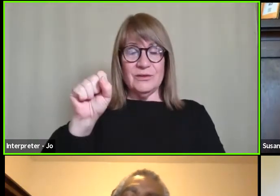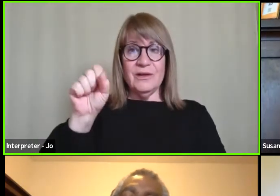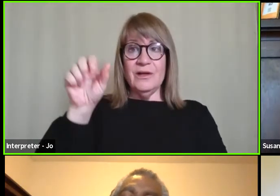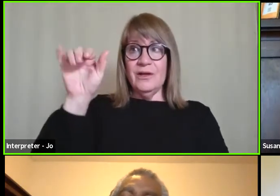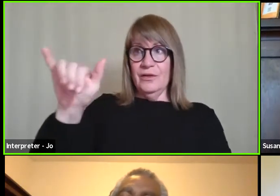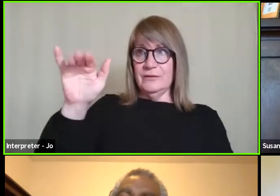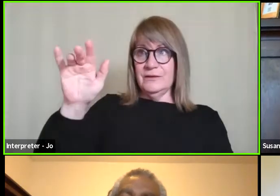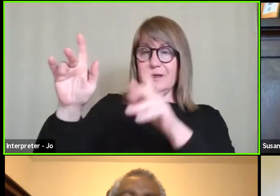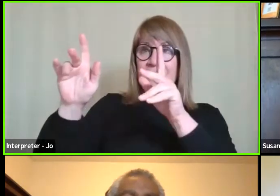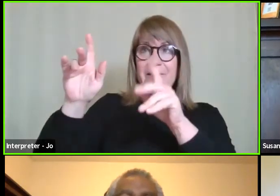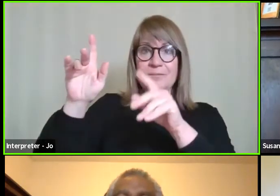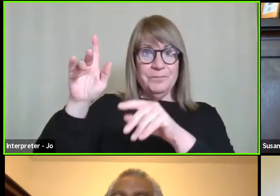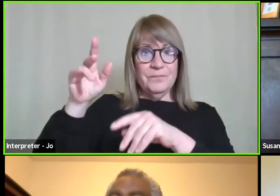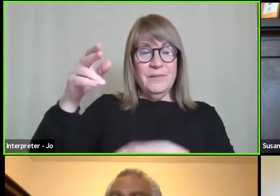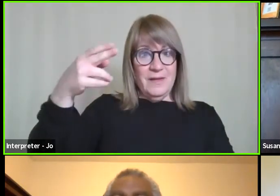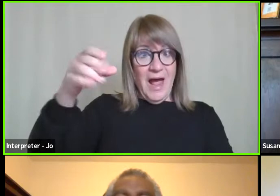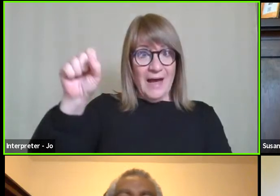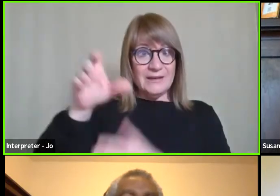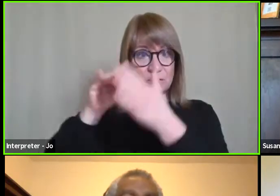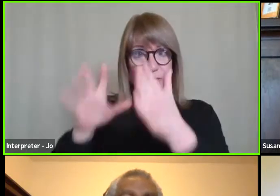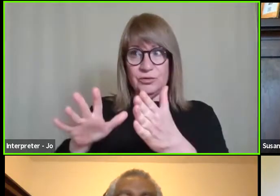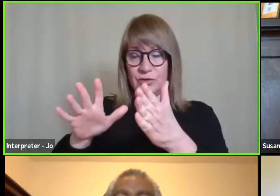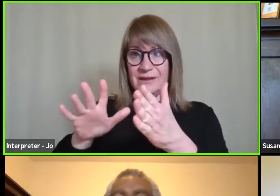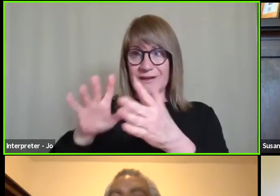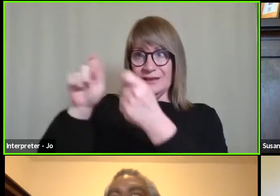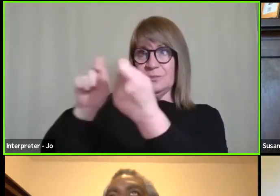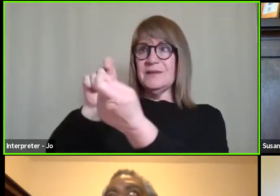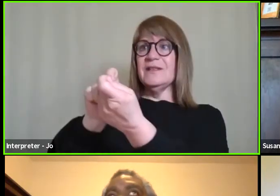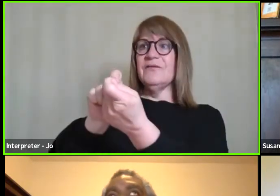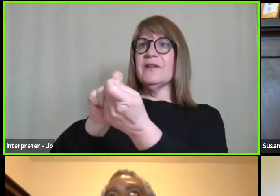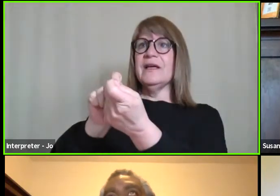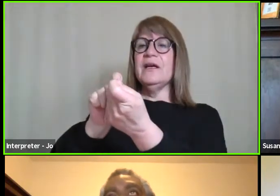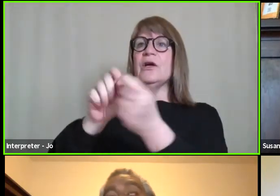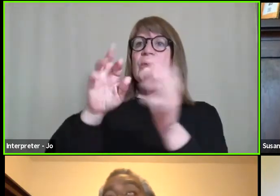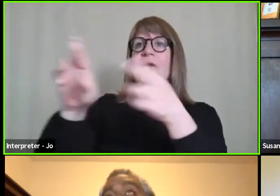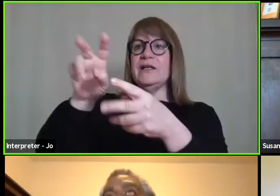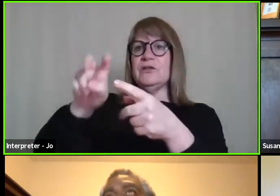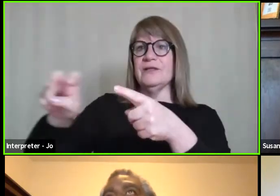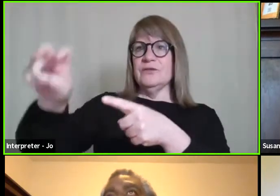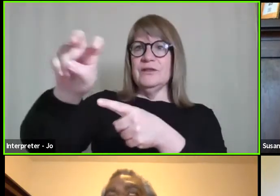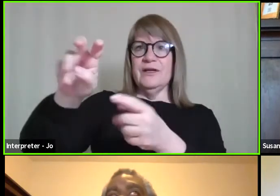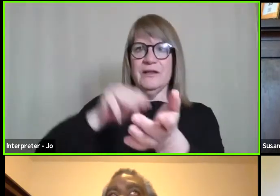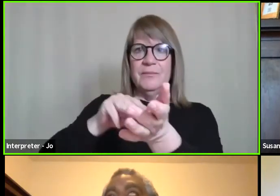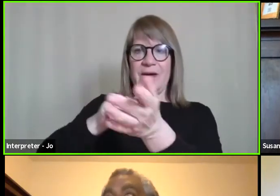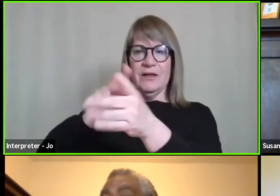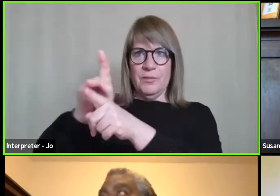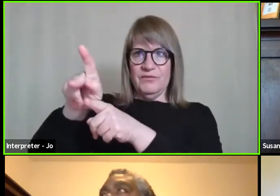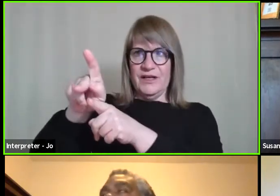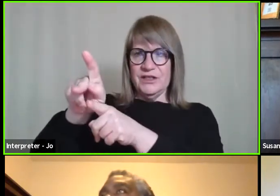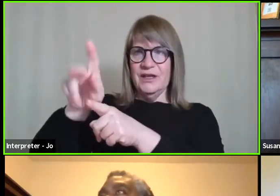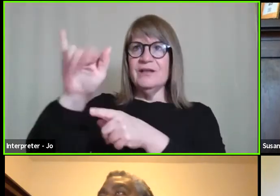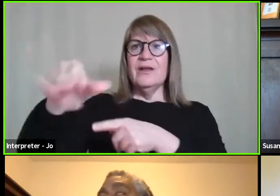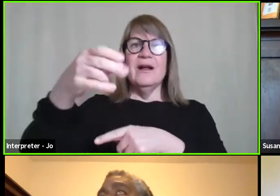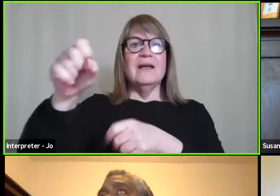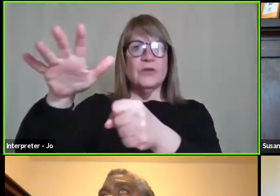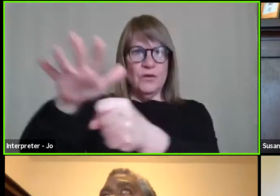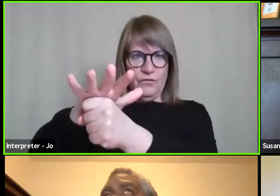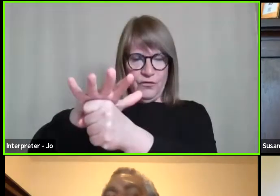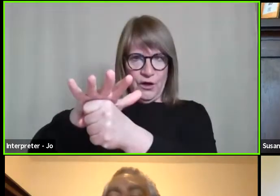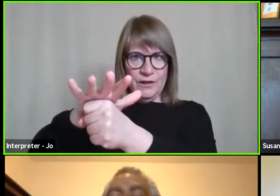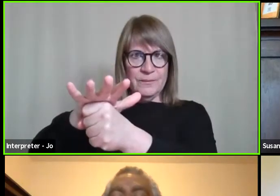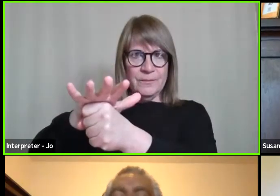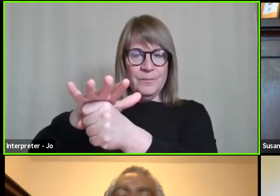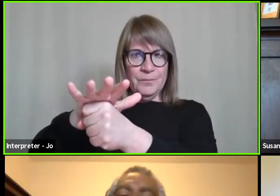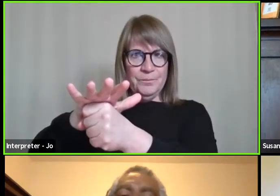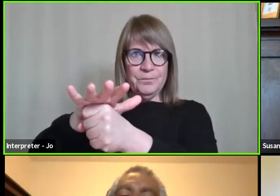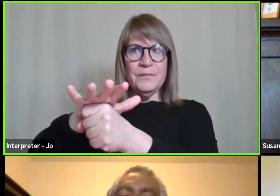the medical profession and so they're checking things out they have internships and so i worked with um stacy